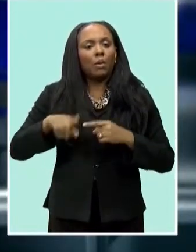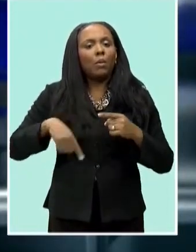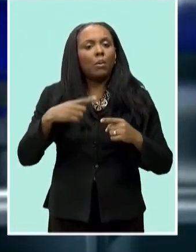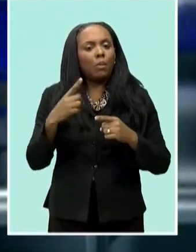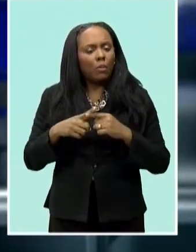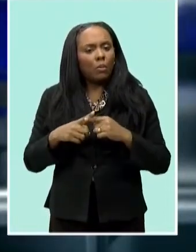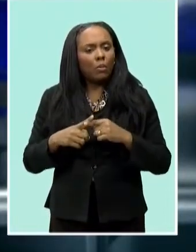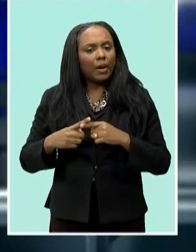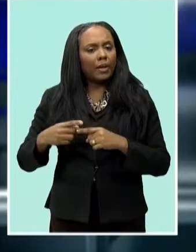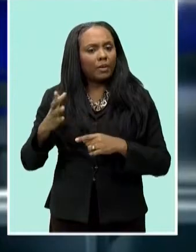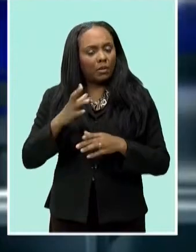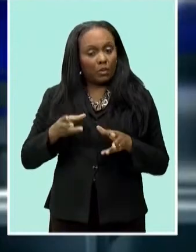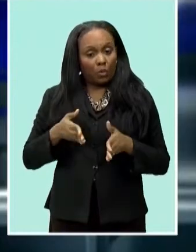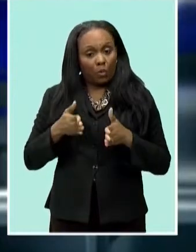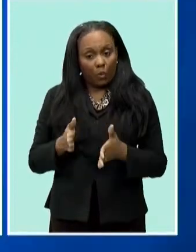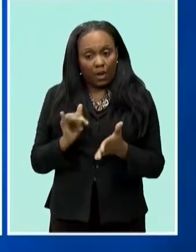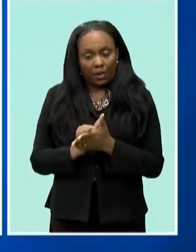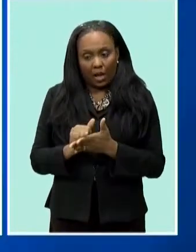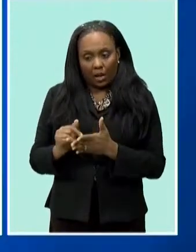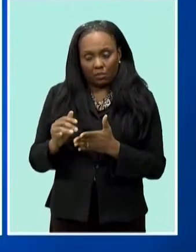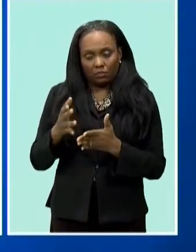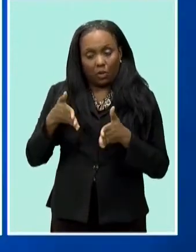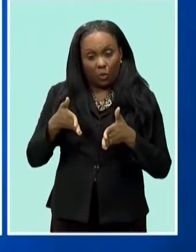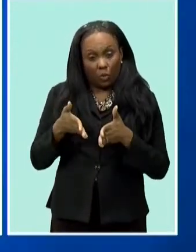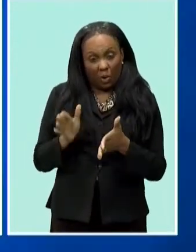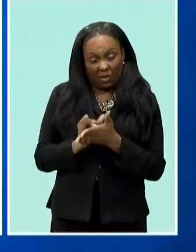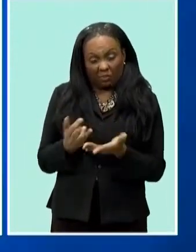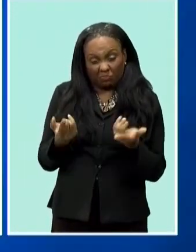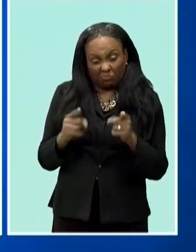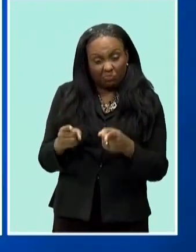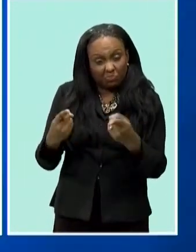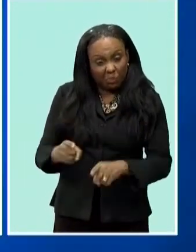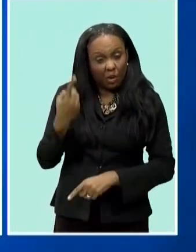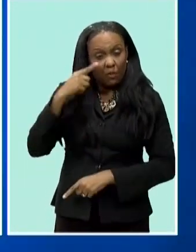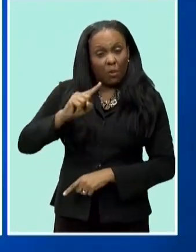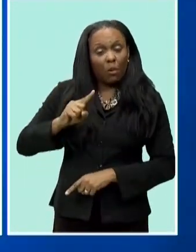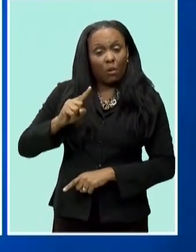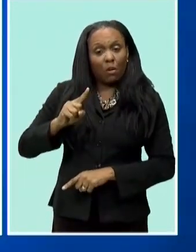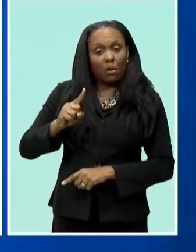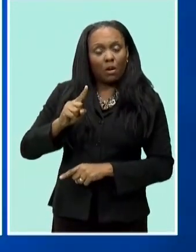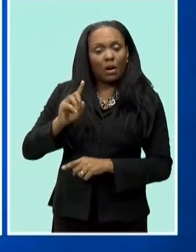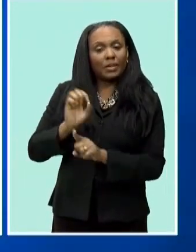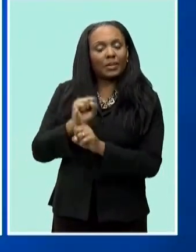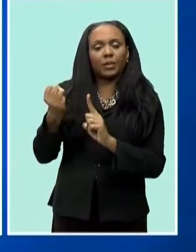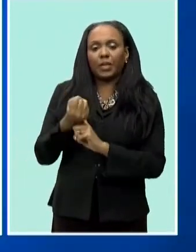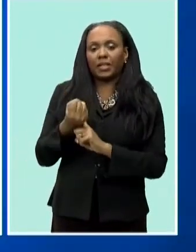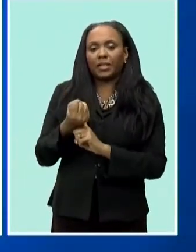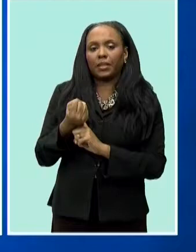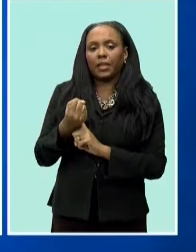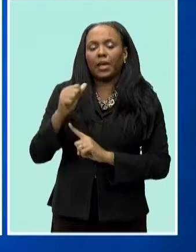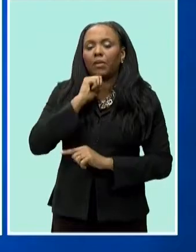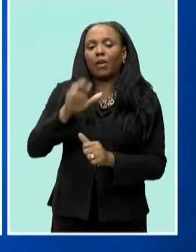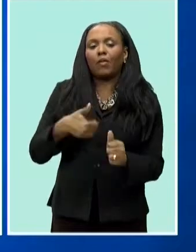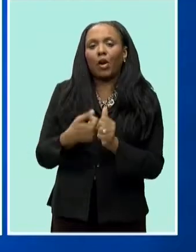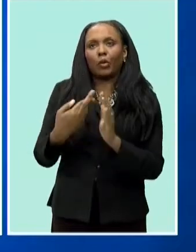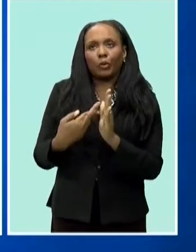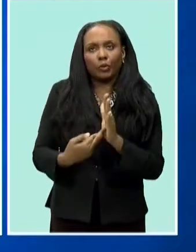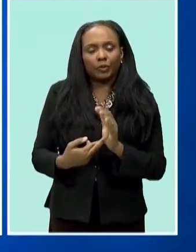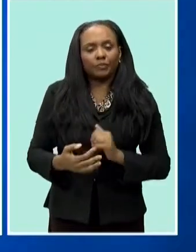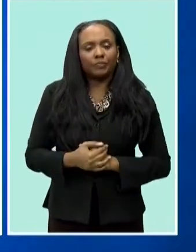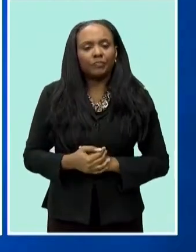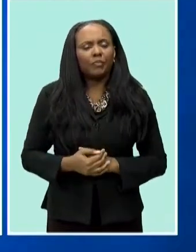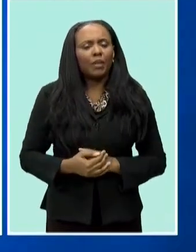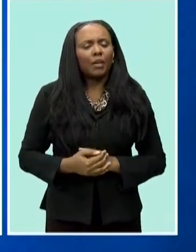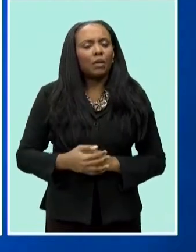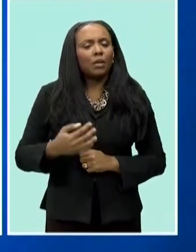compliance. If you ring, you get a phone call from the Ministry of Education as to